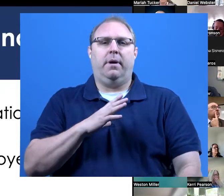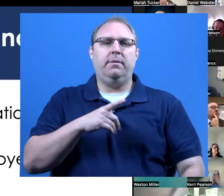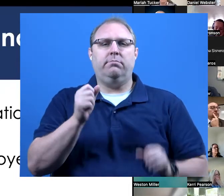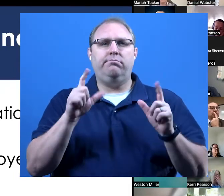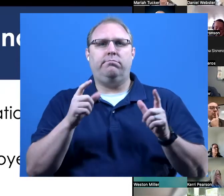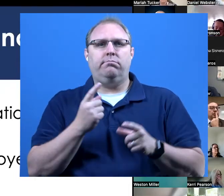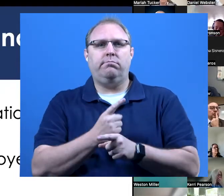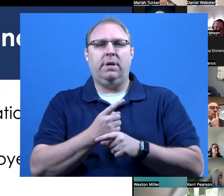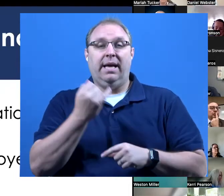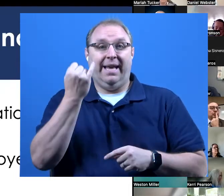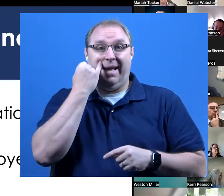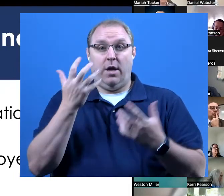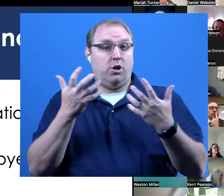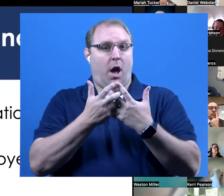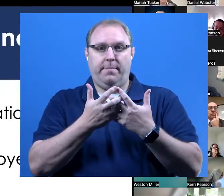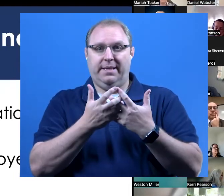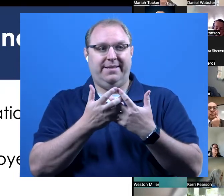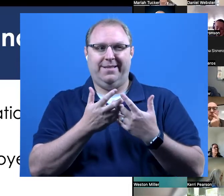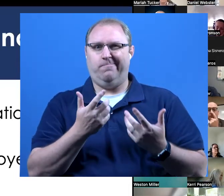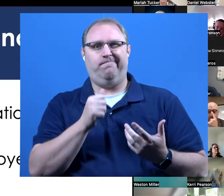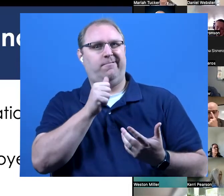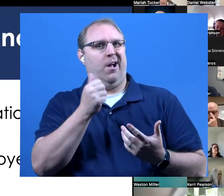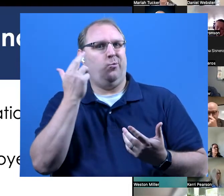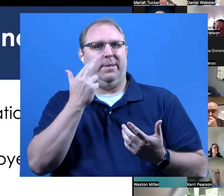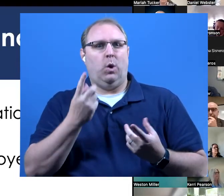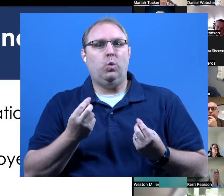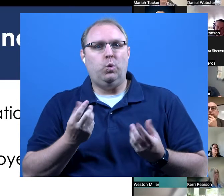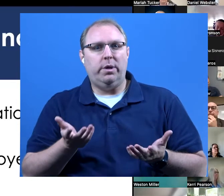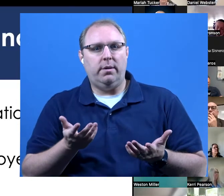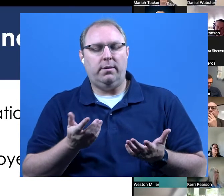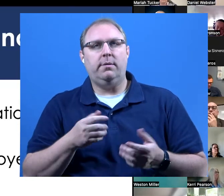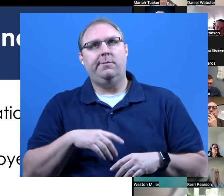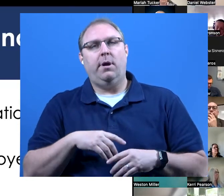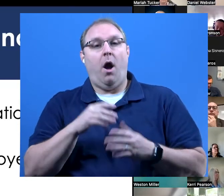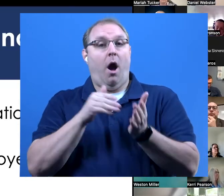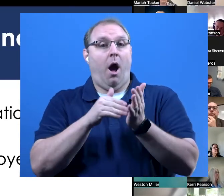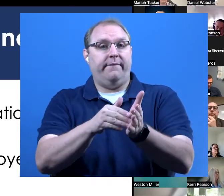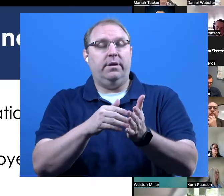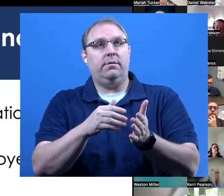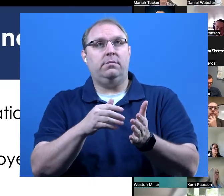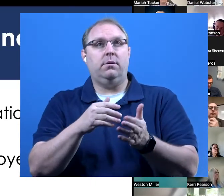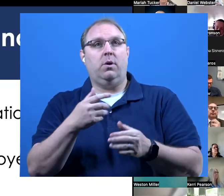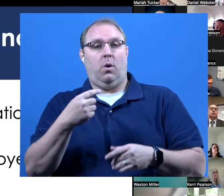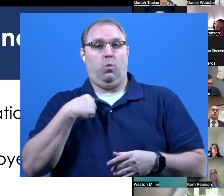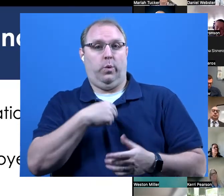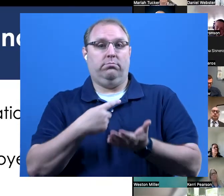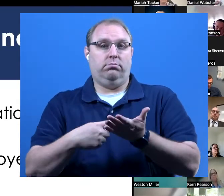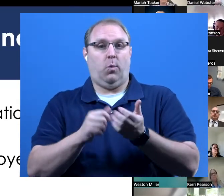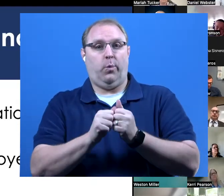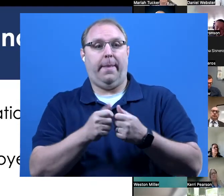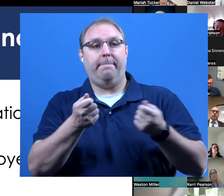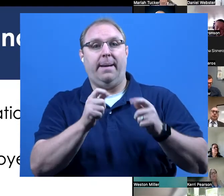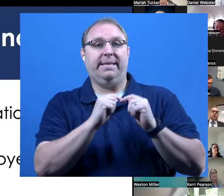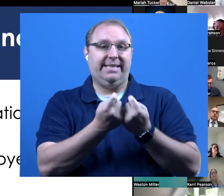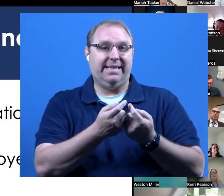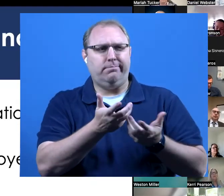is as we're talking with the management, then one of the things we do is say, well, we can do this instead, or here's another option. I wonder if they